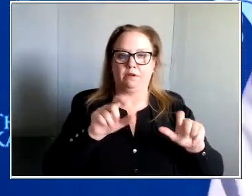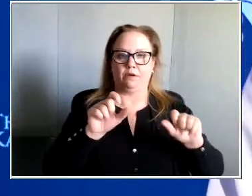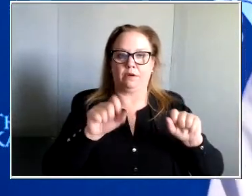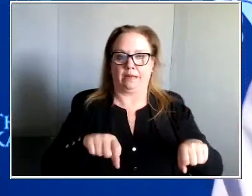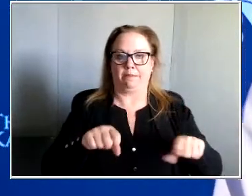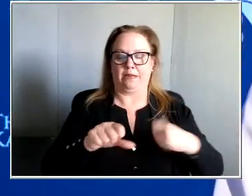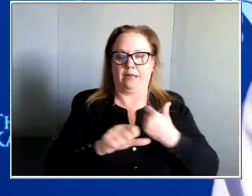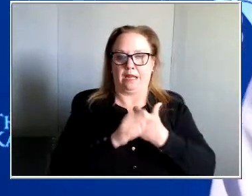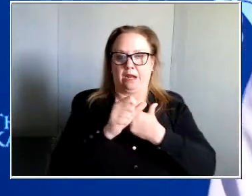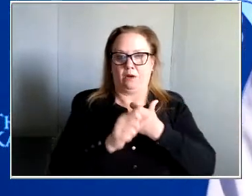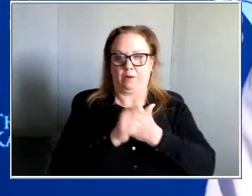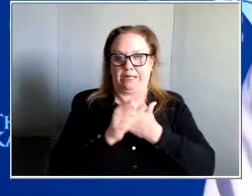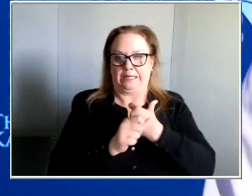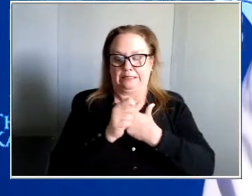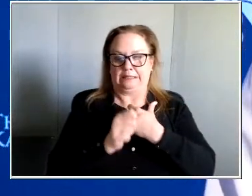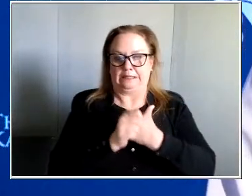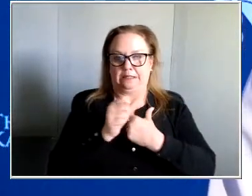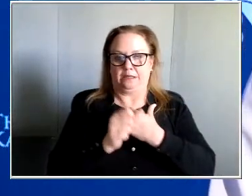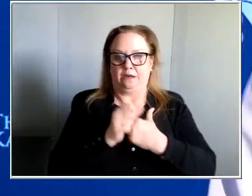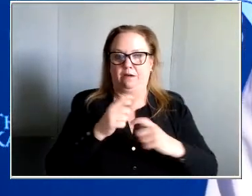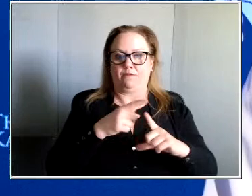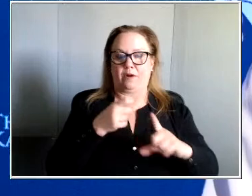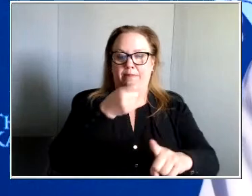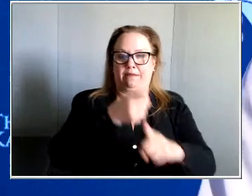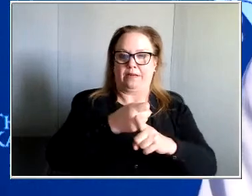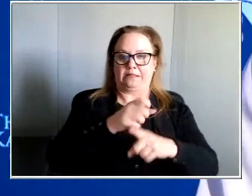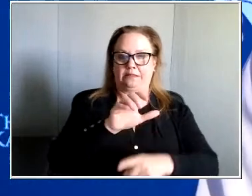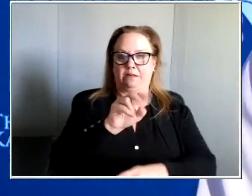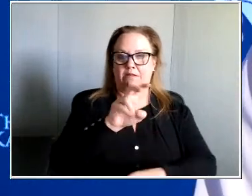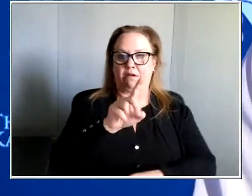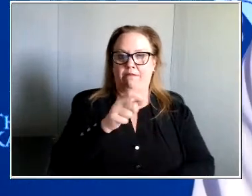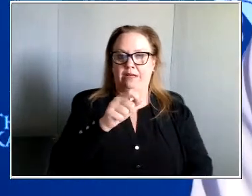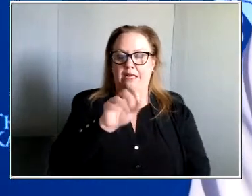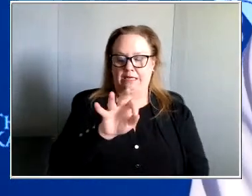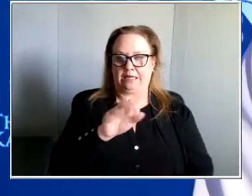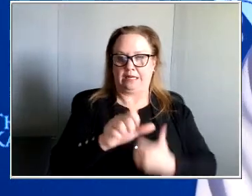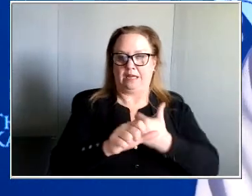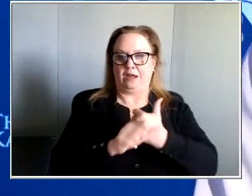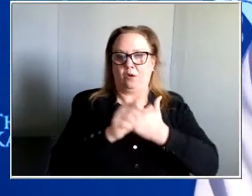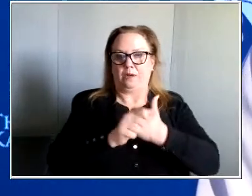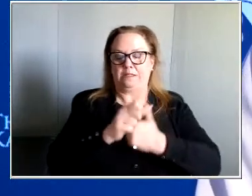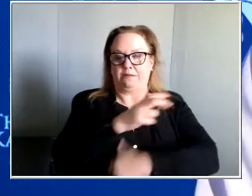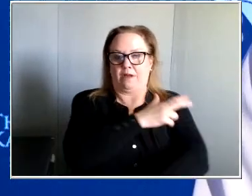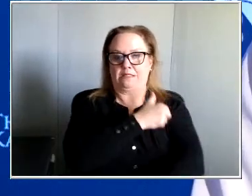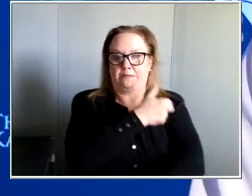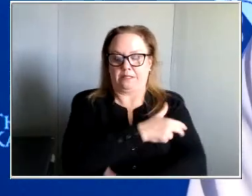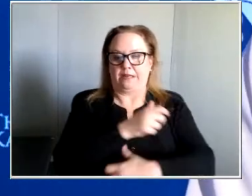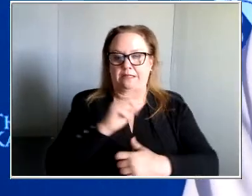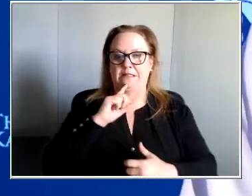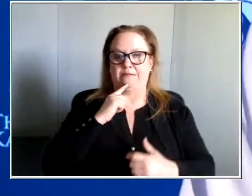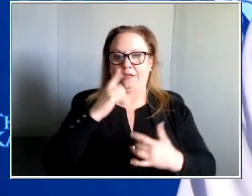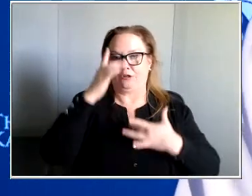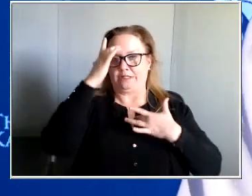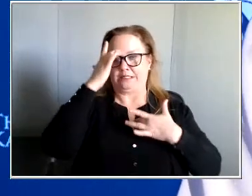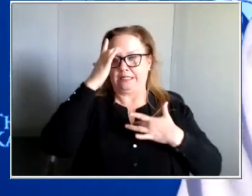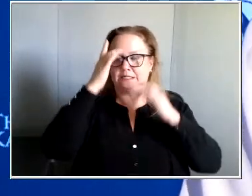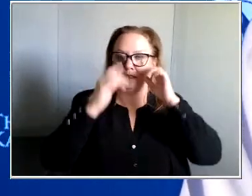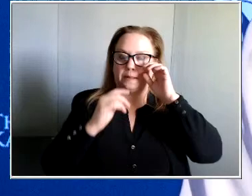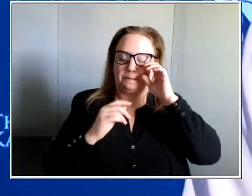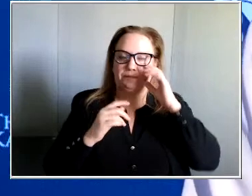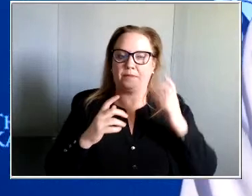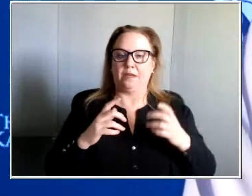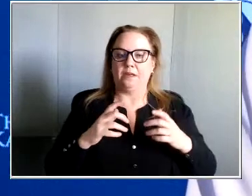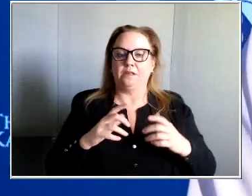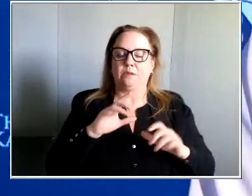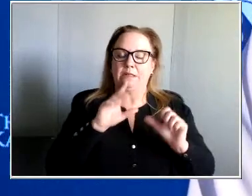risk from the effects of COVID-19, at risk of hospitalization, severe disease. So I think we need to continue to talk about